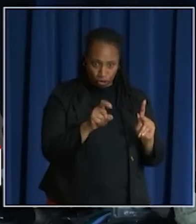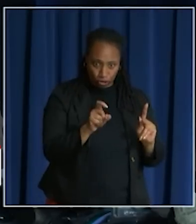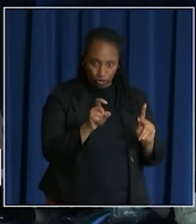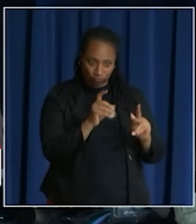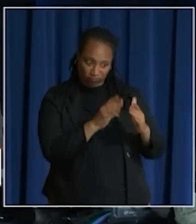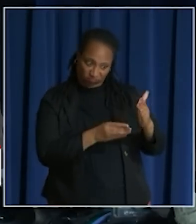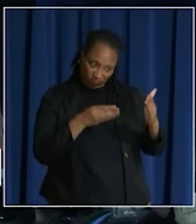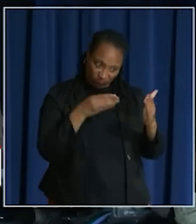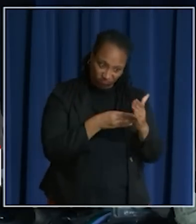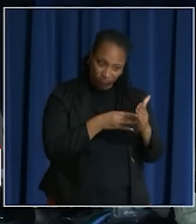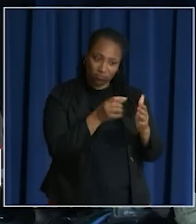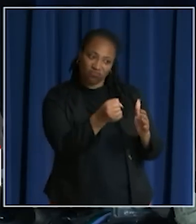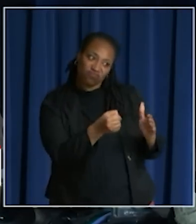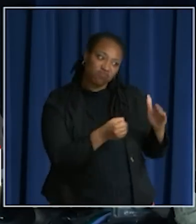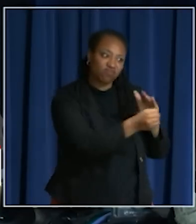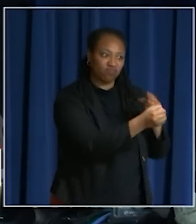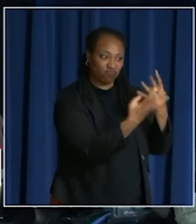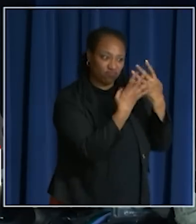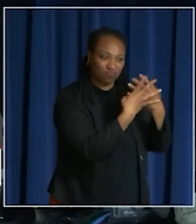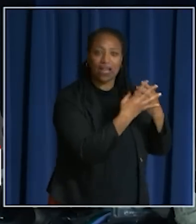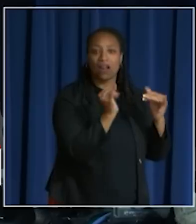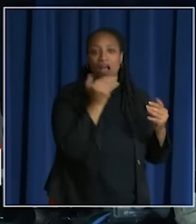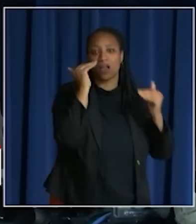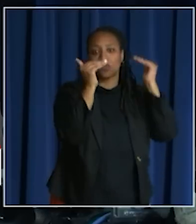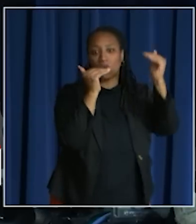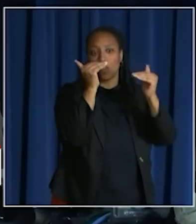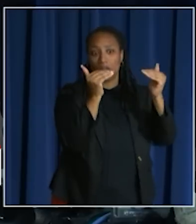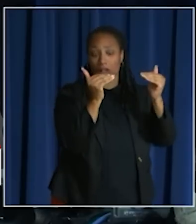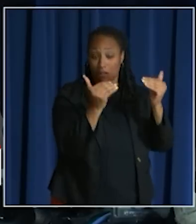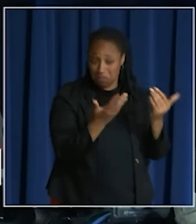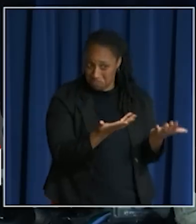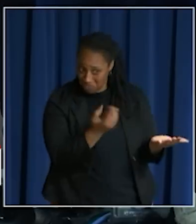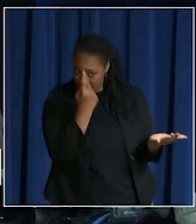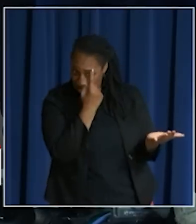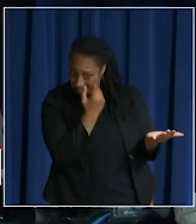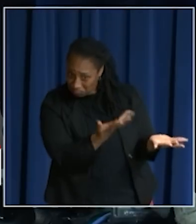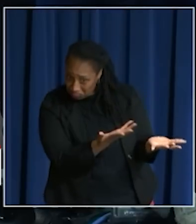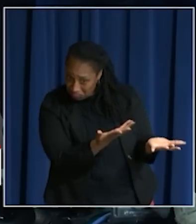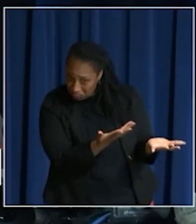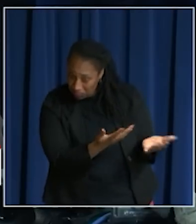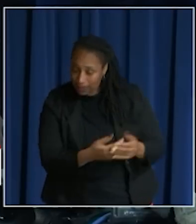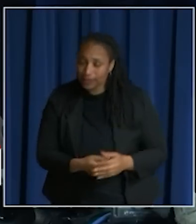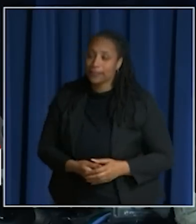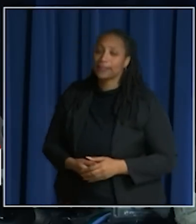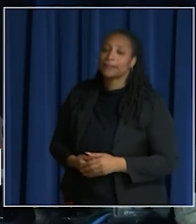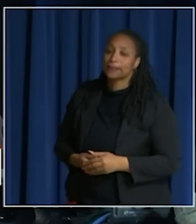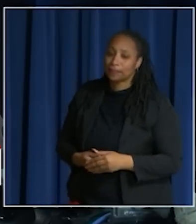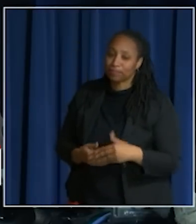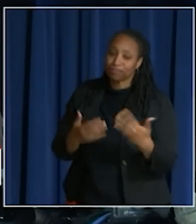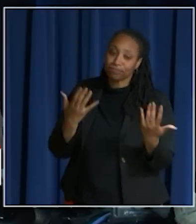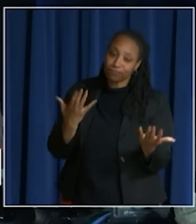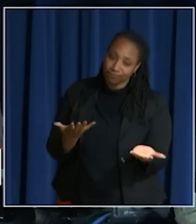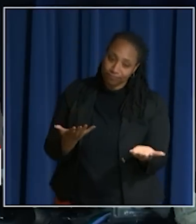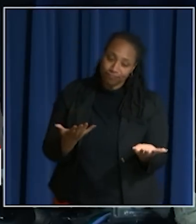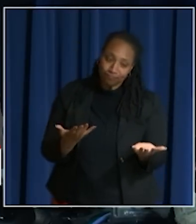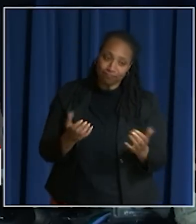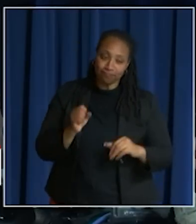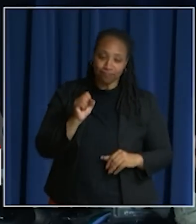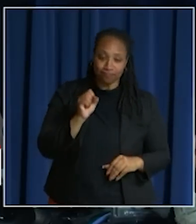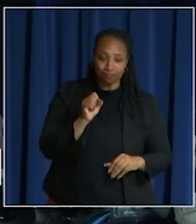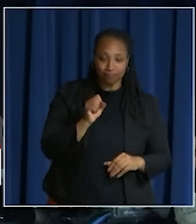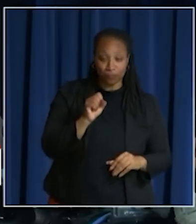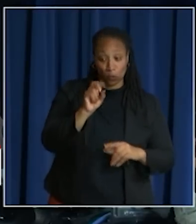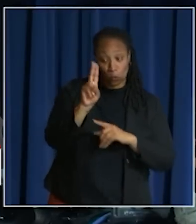the ability to prosecute youth for some crimes as adults. And I think